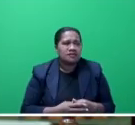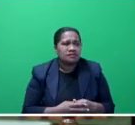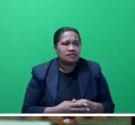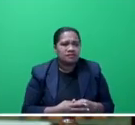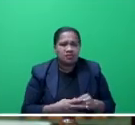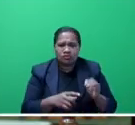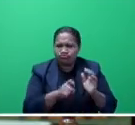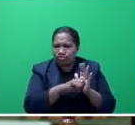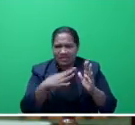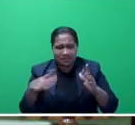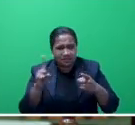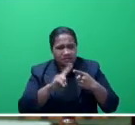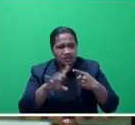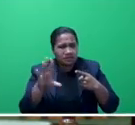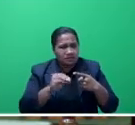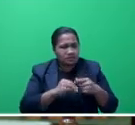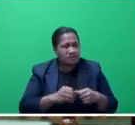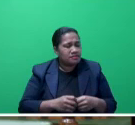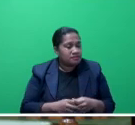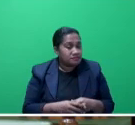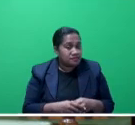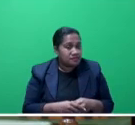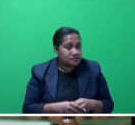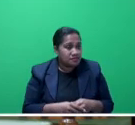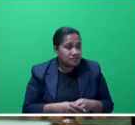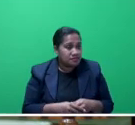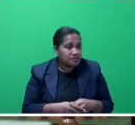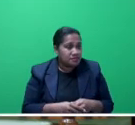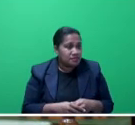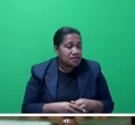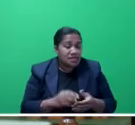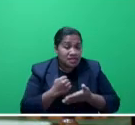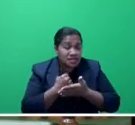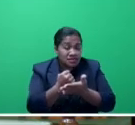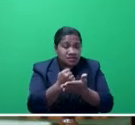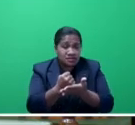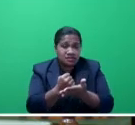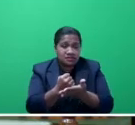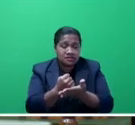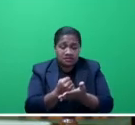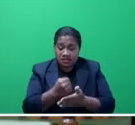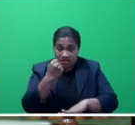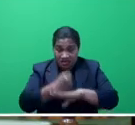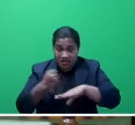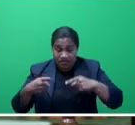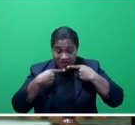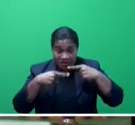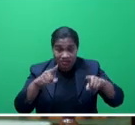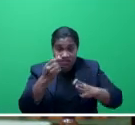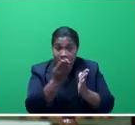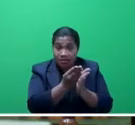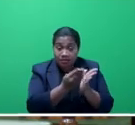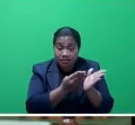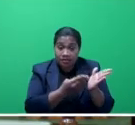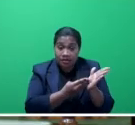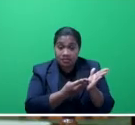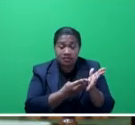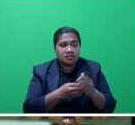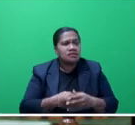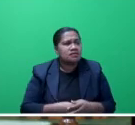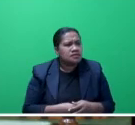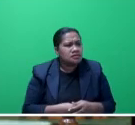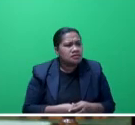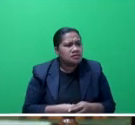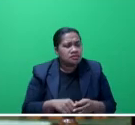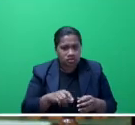of the Climate Change Division. Mr. Speaker, sir, the assistance and support that government is announcing in this budget is contingent on reaching our